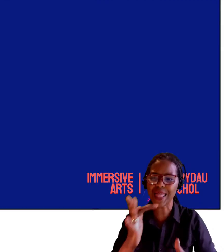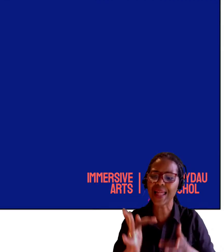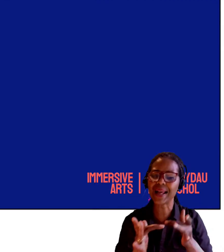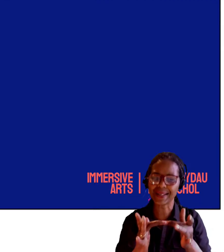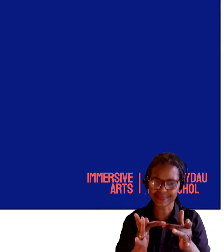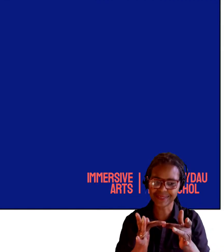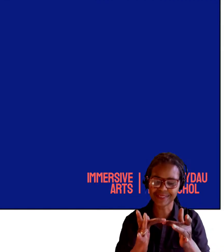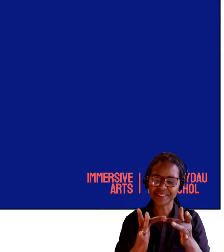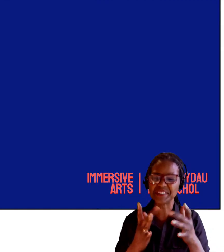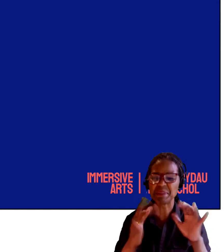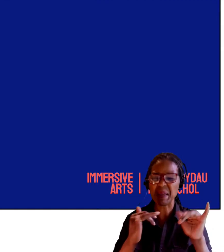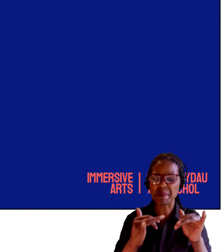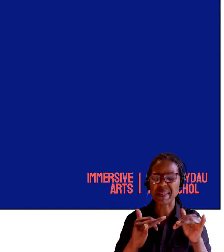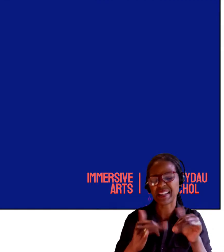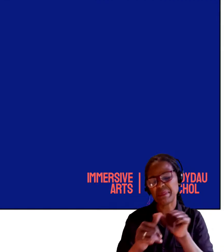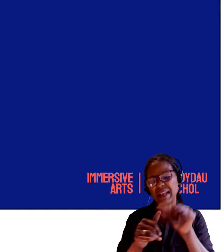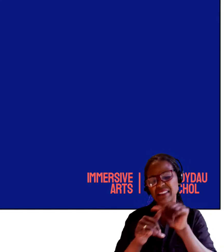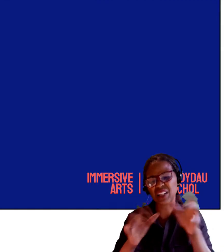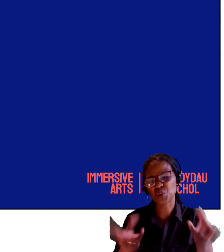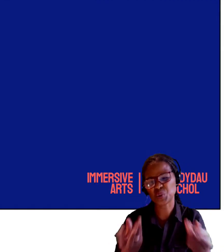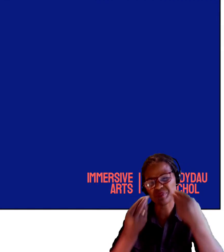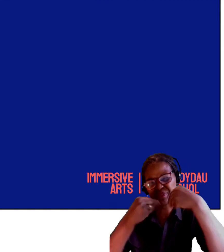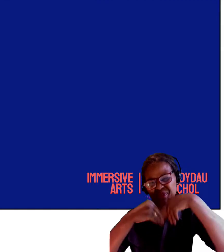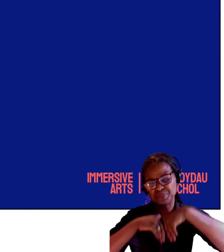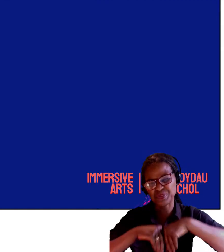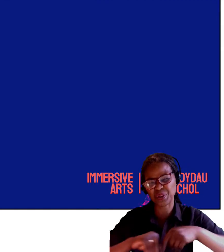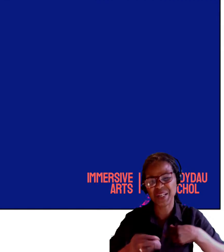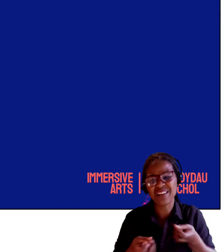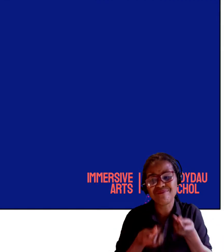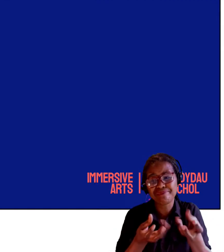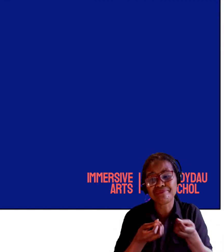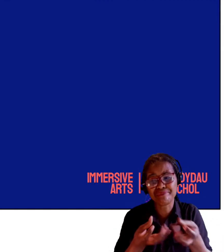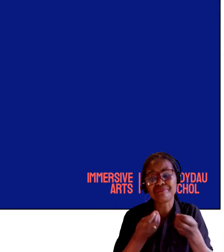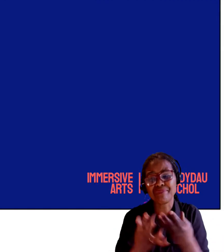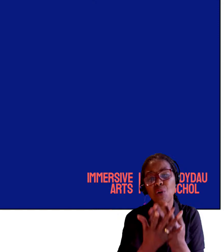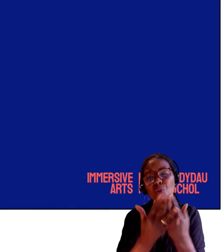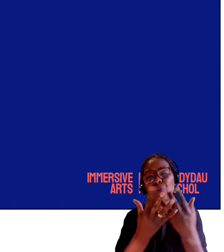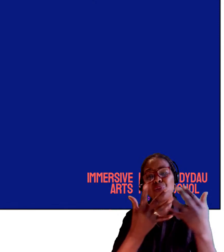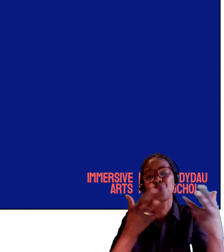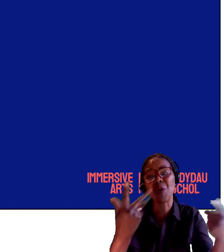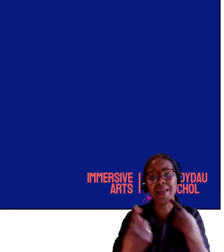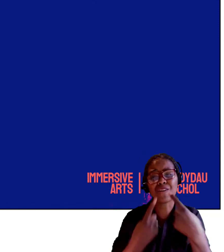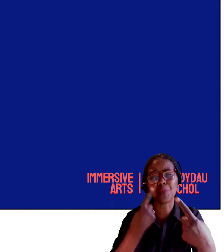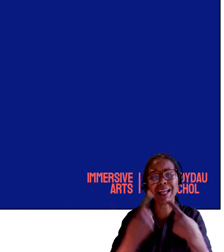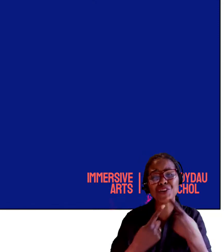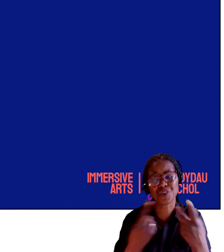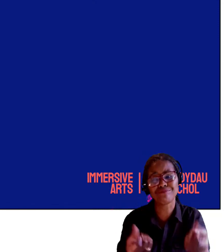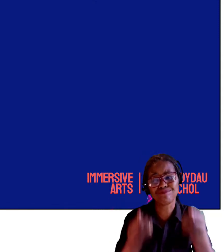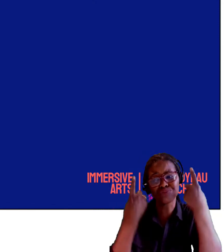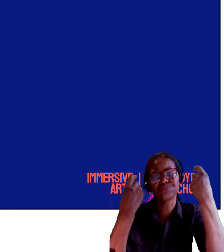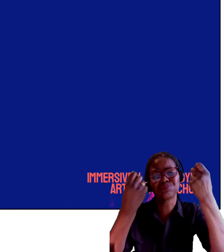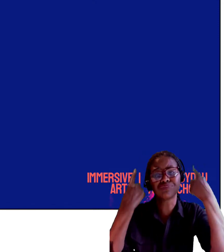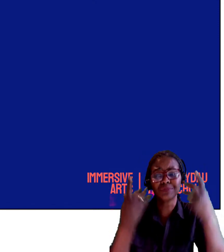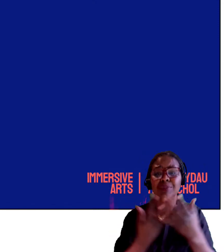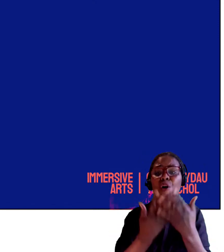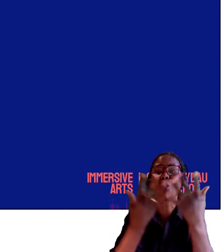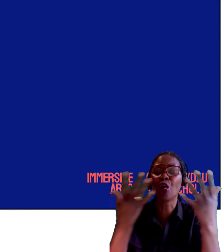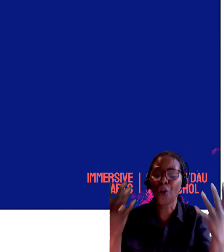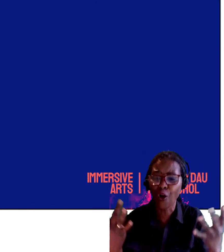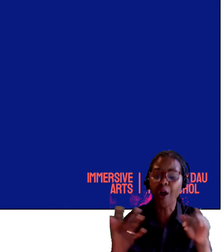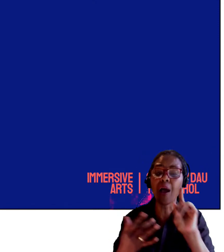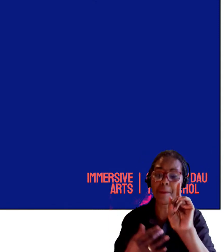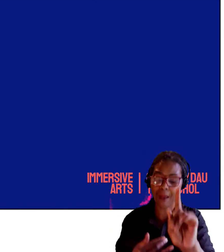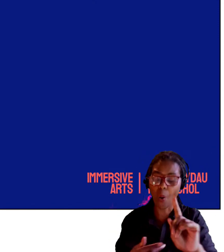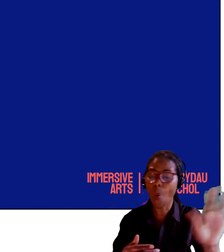to digest with everything we've shared today. And there's also, you can see all the projects that we funded on the website. The